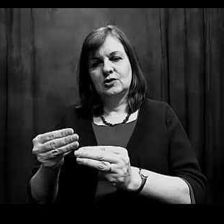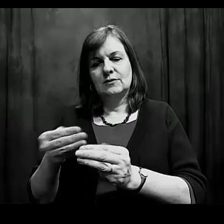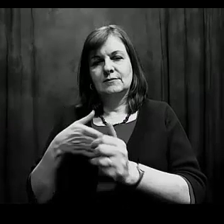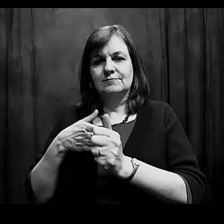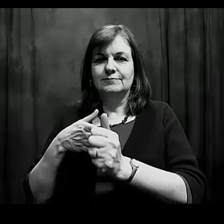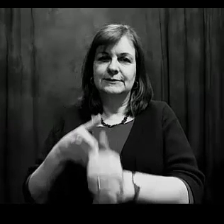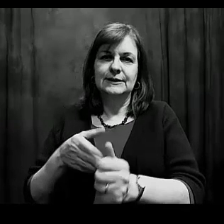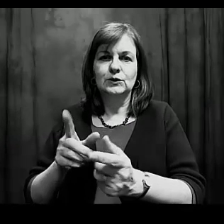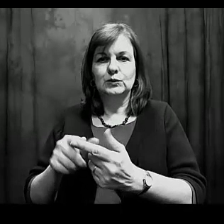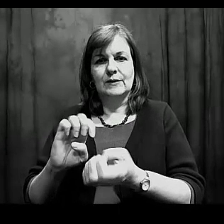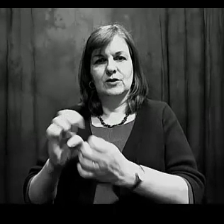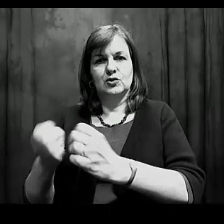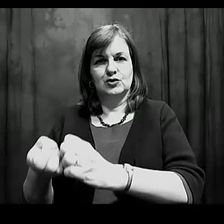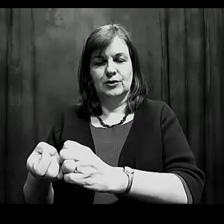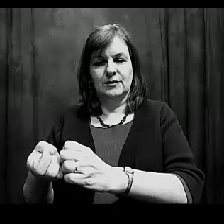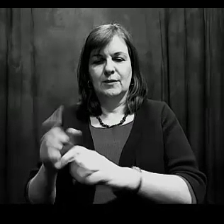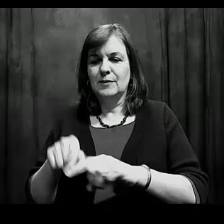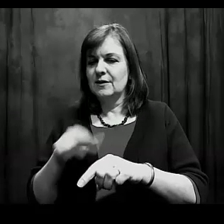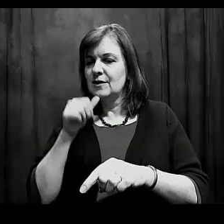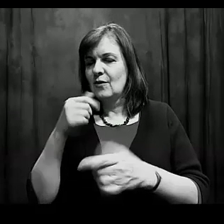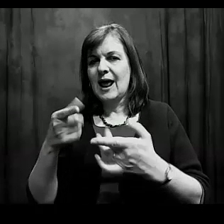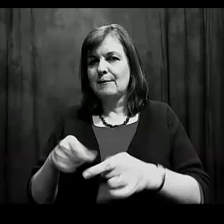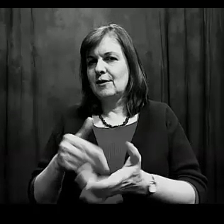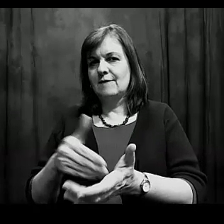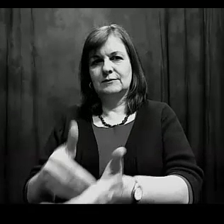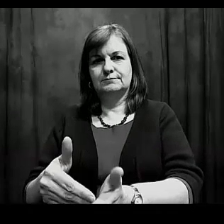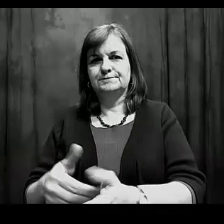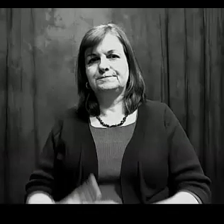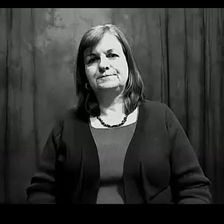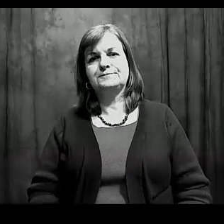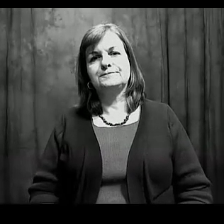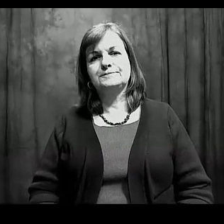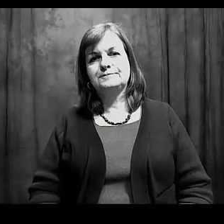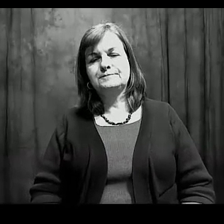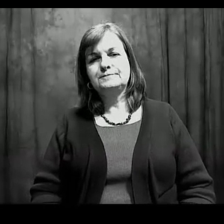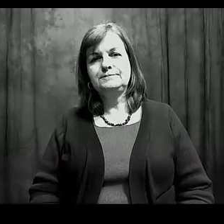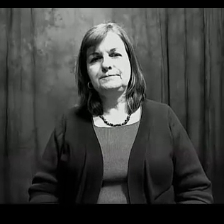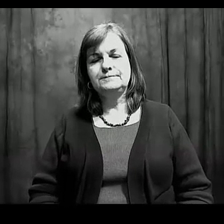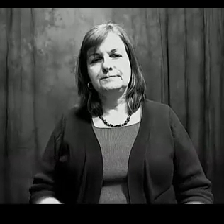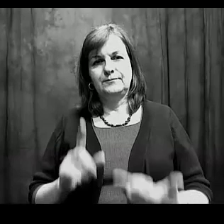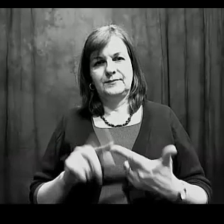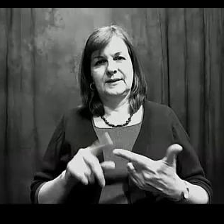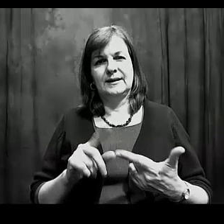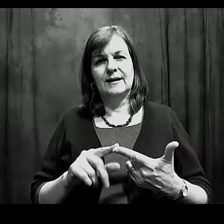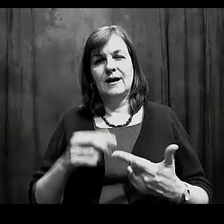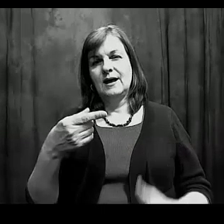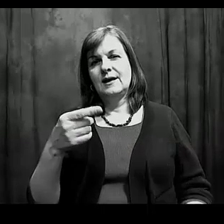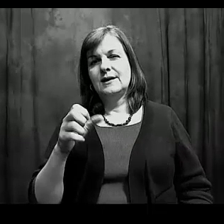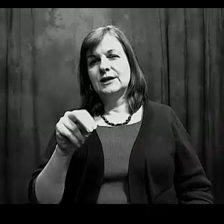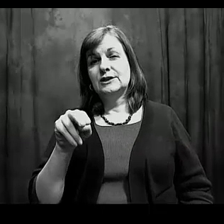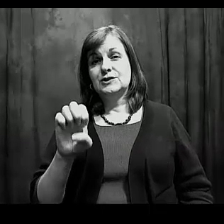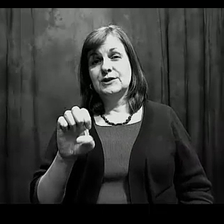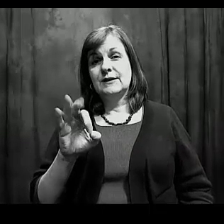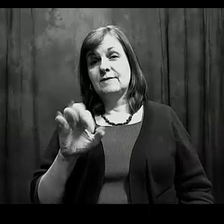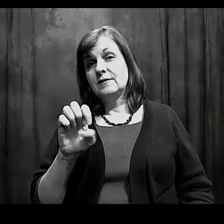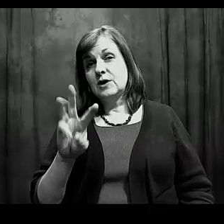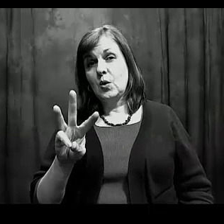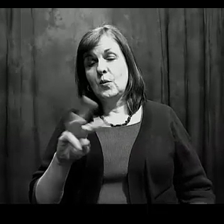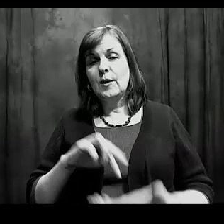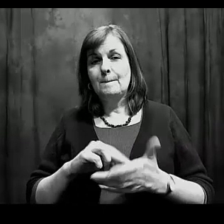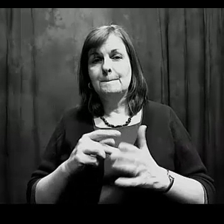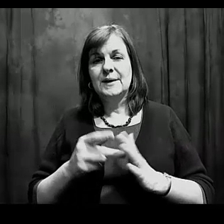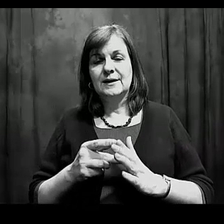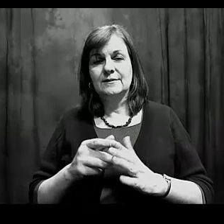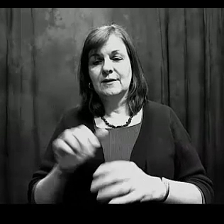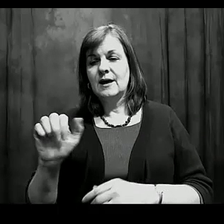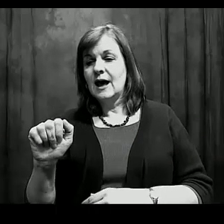drive evolution, but they're very few and far between. Gene flow, as we mentioned, is